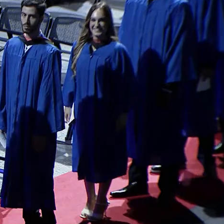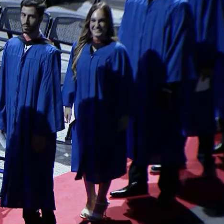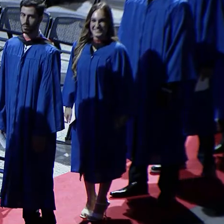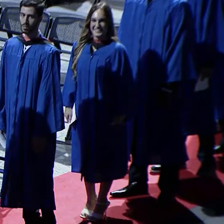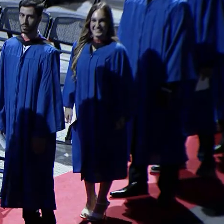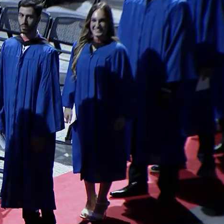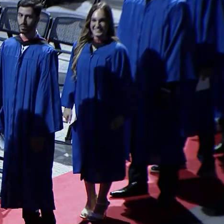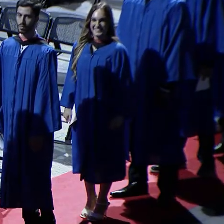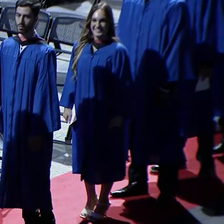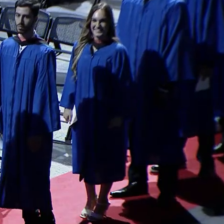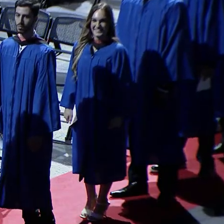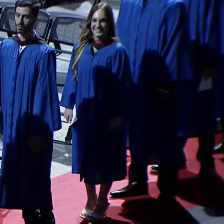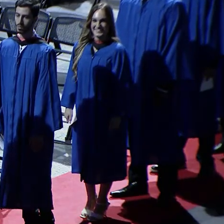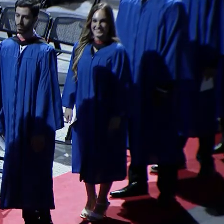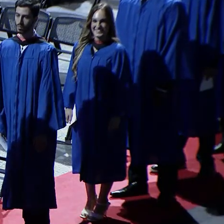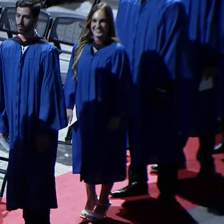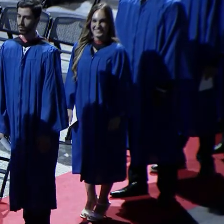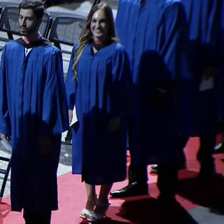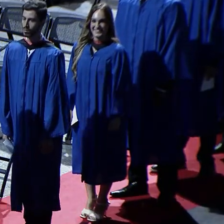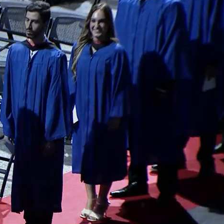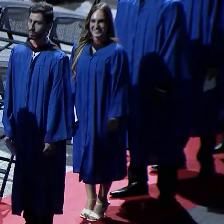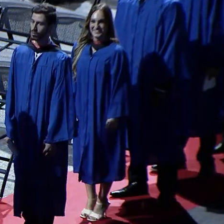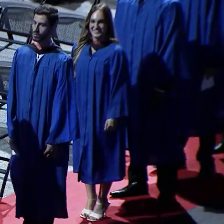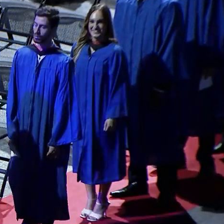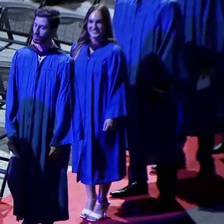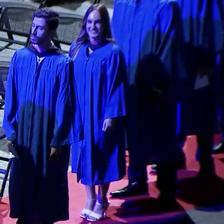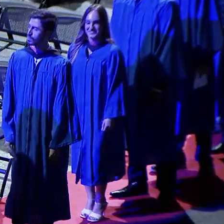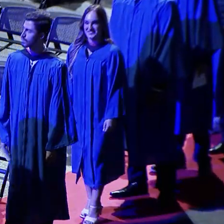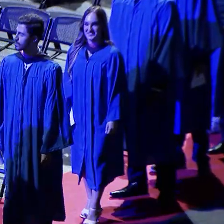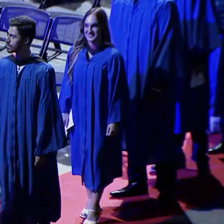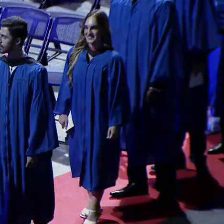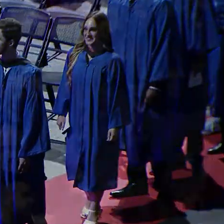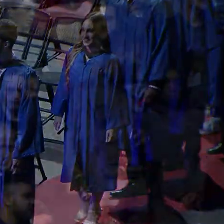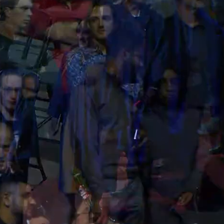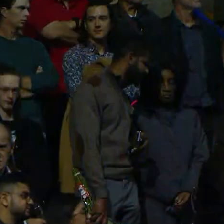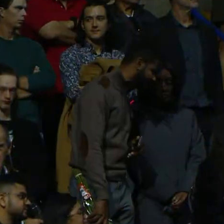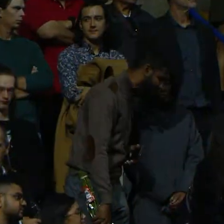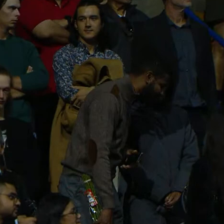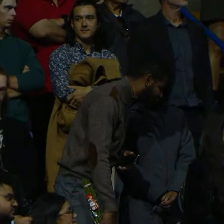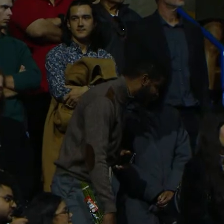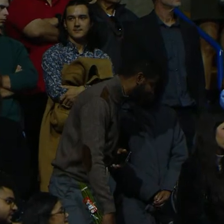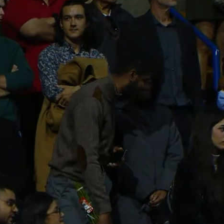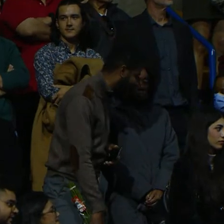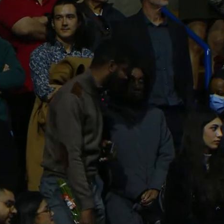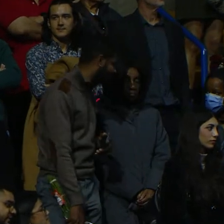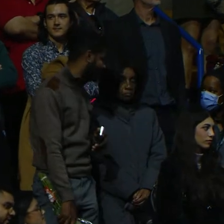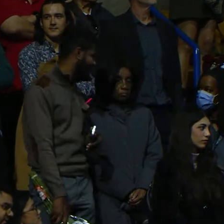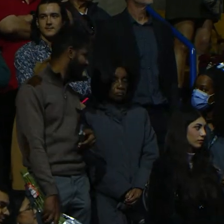Thank you.